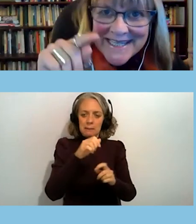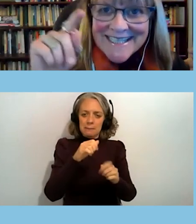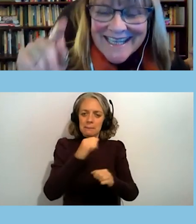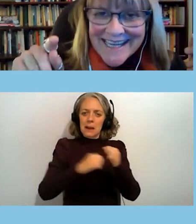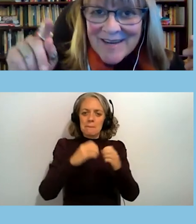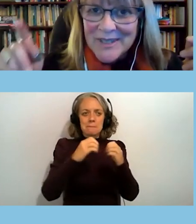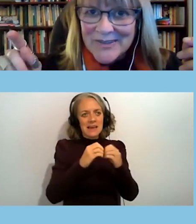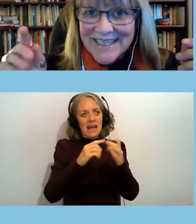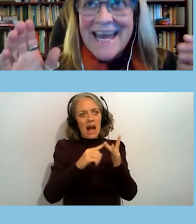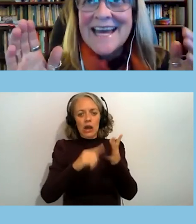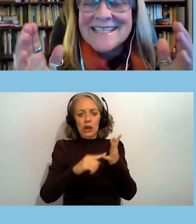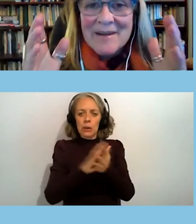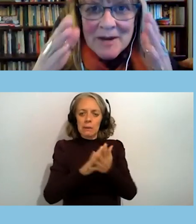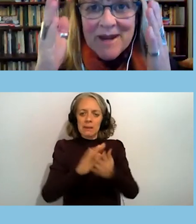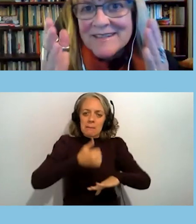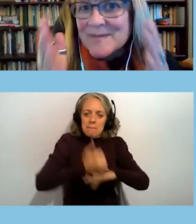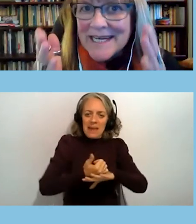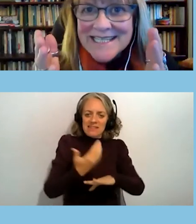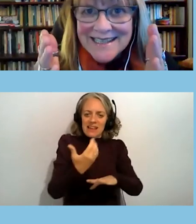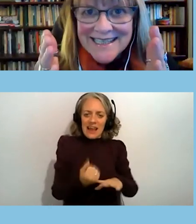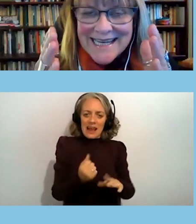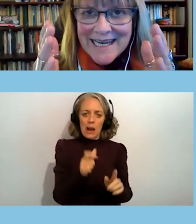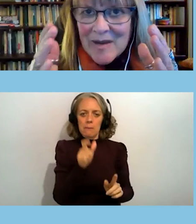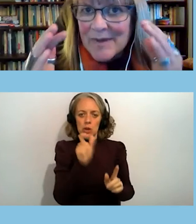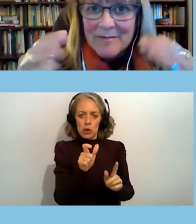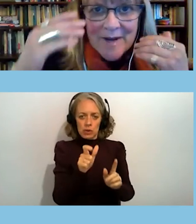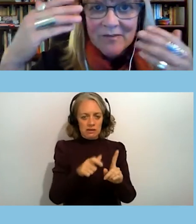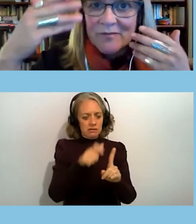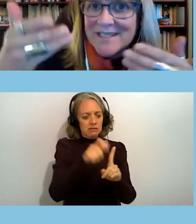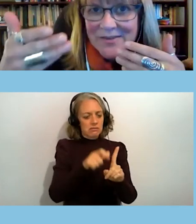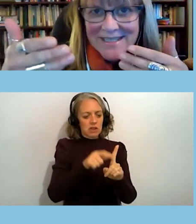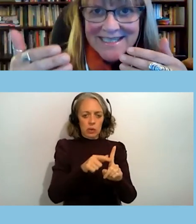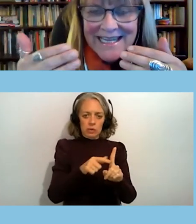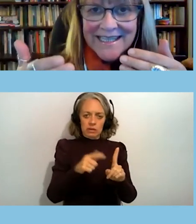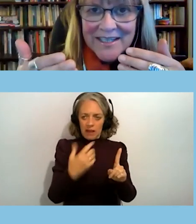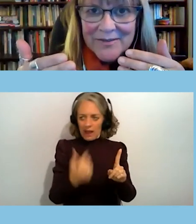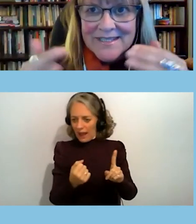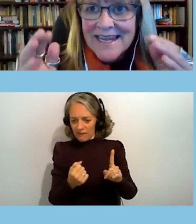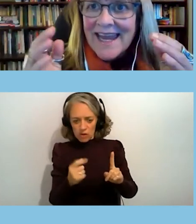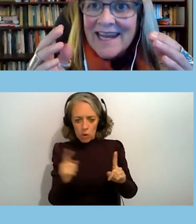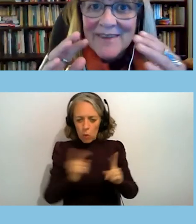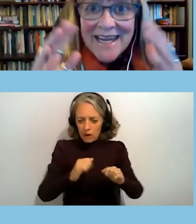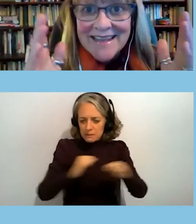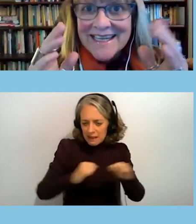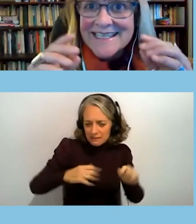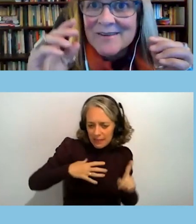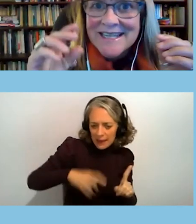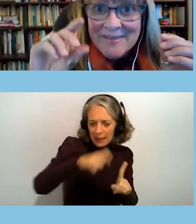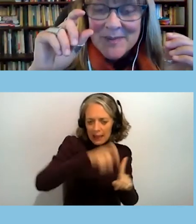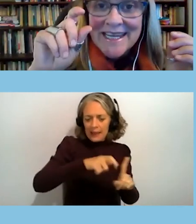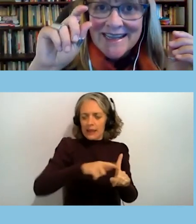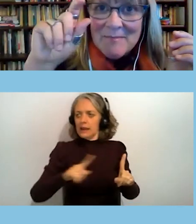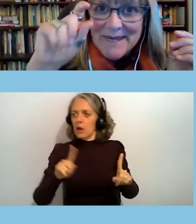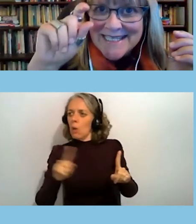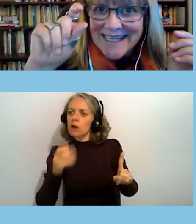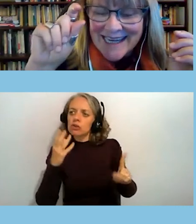every basic income unit has an amount of space that they take up and an amount of resources that they use. And if anything is outside